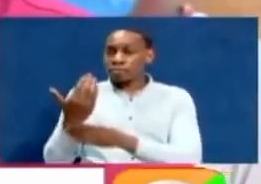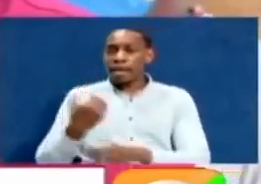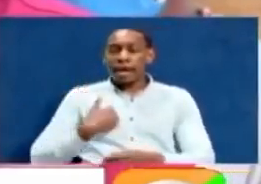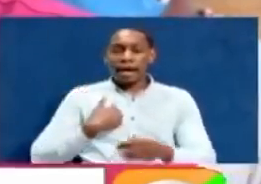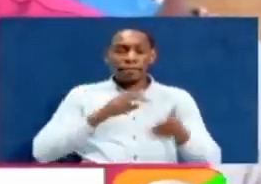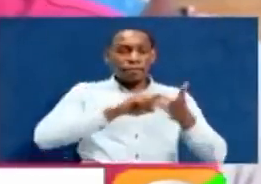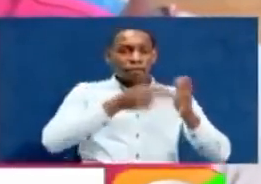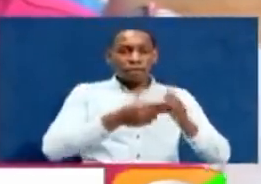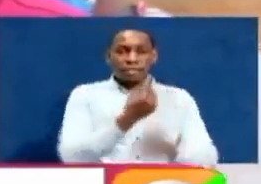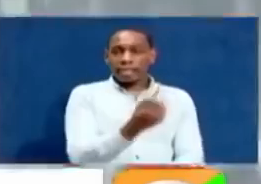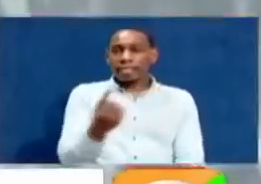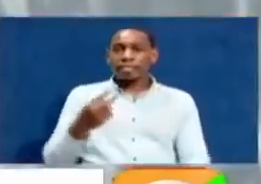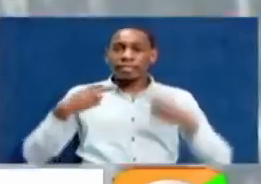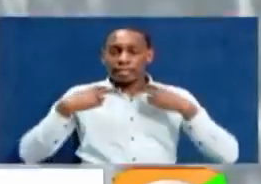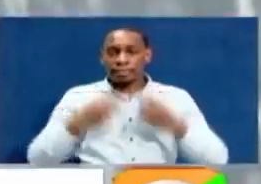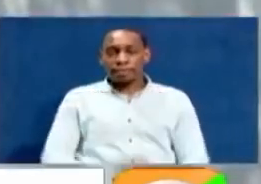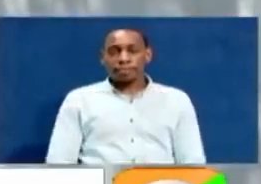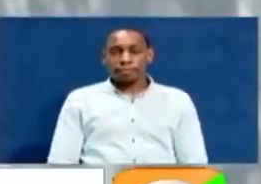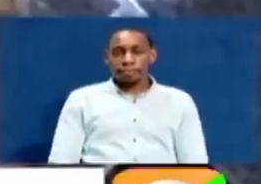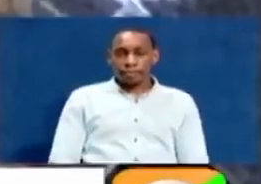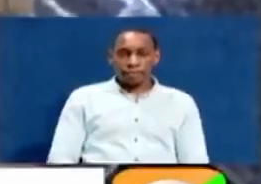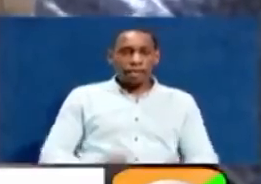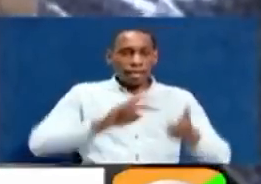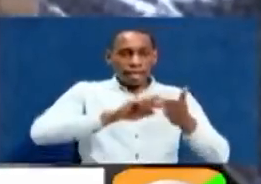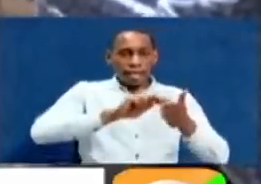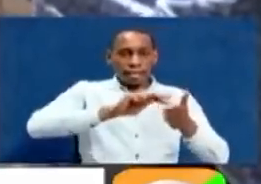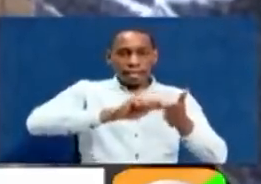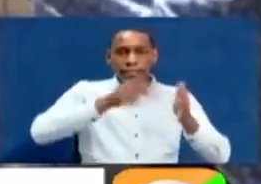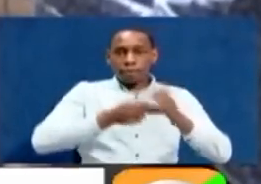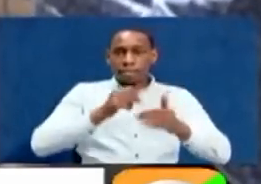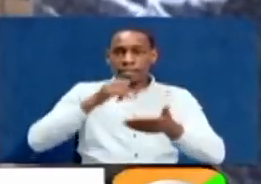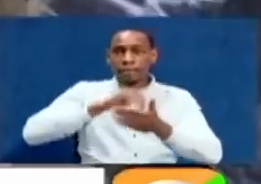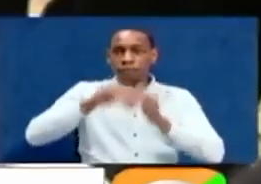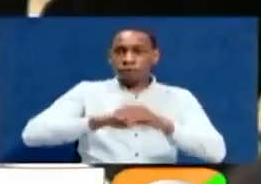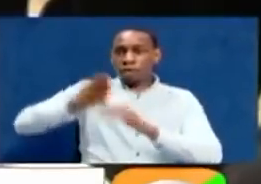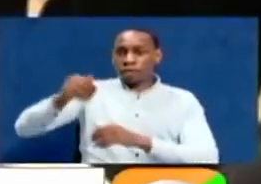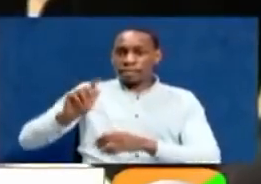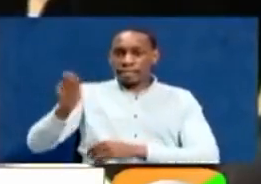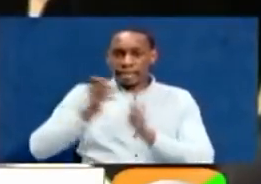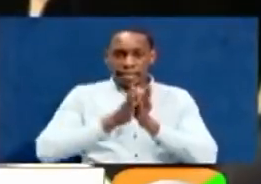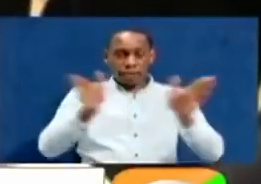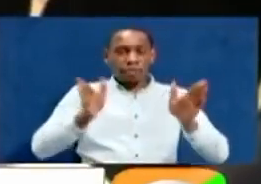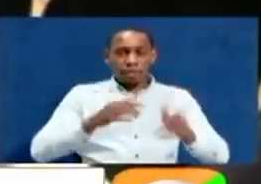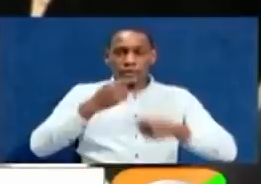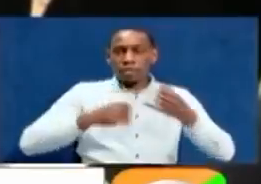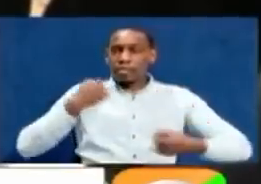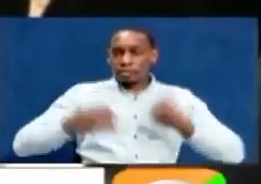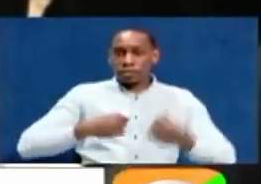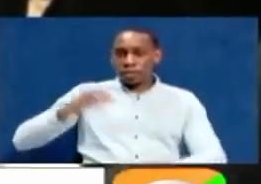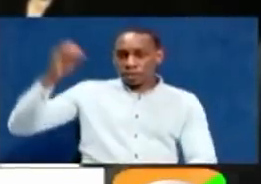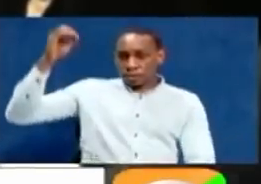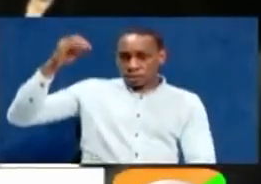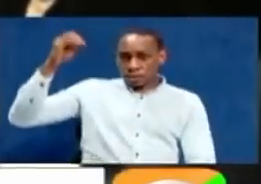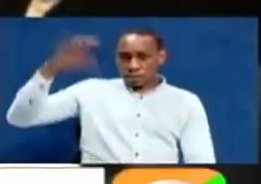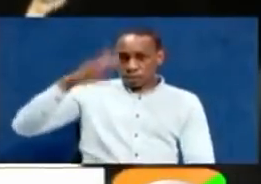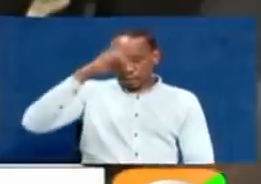hizo contracts, and everybody will be stuck. The project, which covers all counties countrywide, continues to excite the Joa Kali